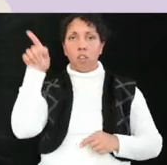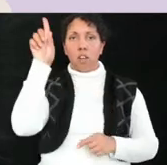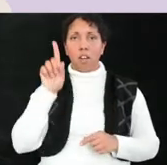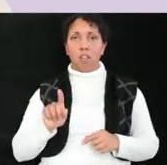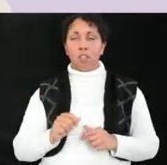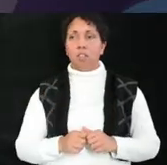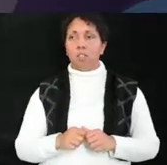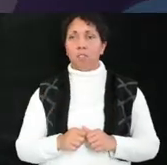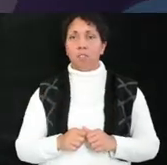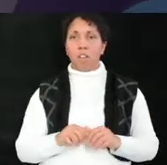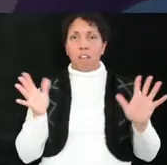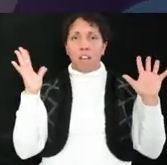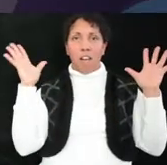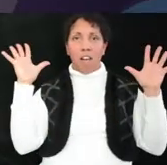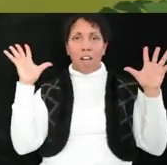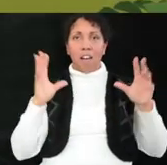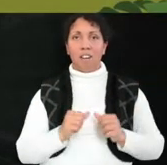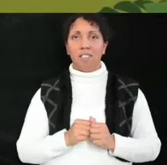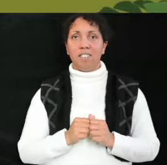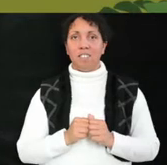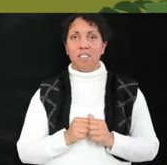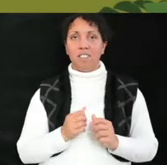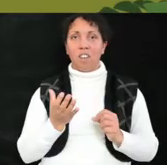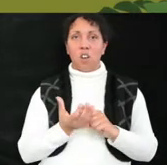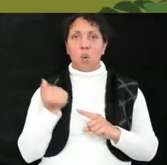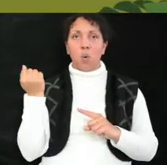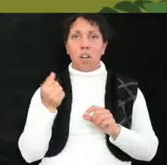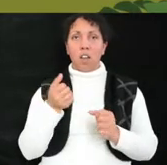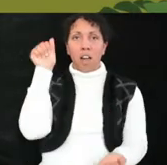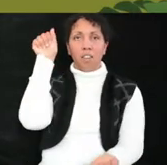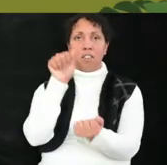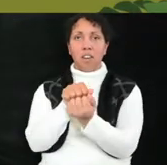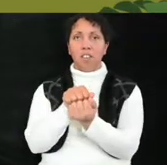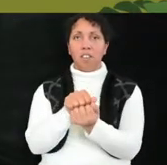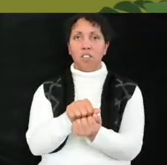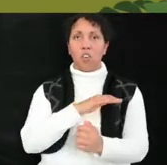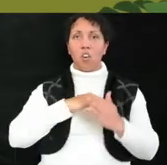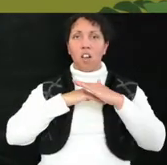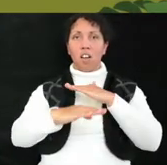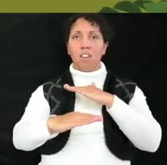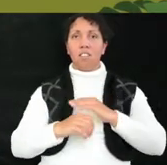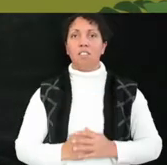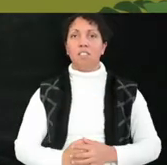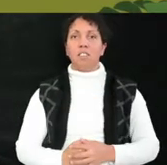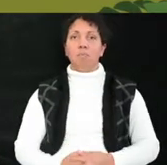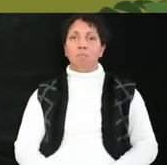answer. You win a fantastic trip to Dinosaur Adventureland.